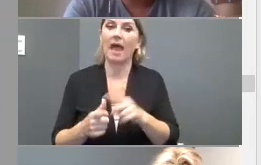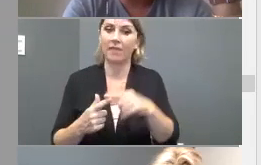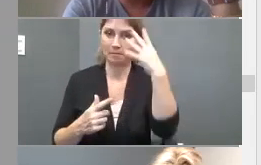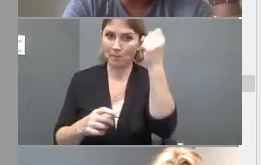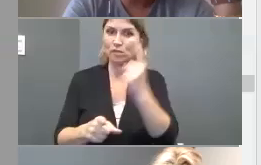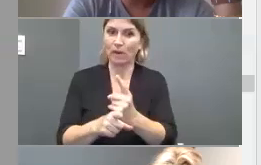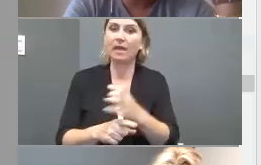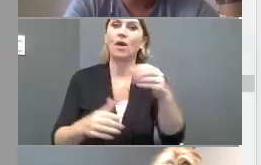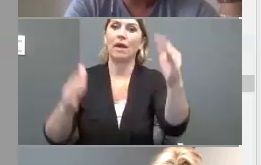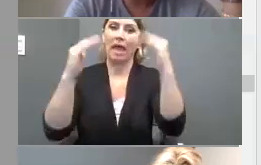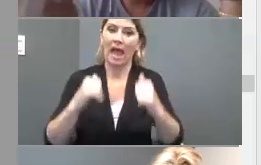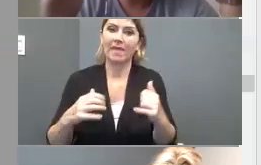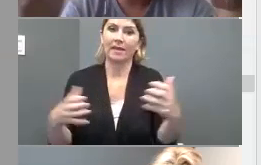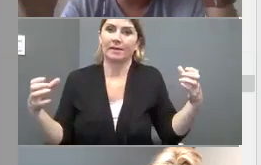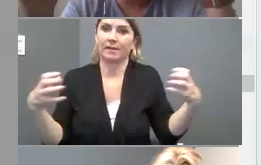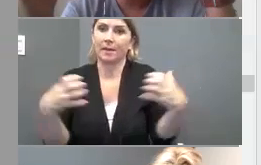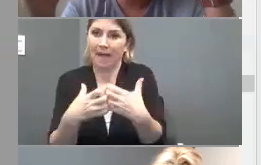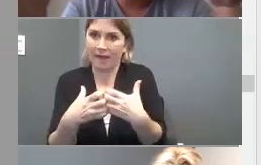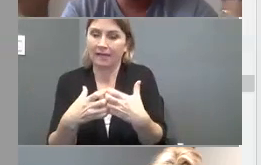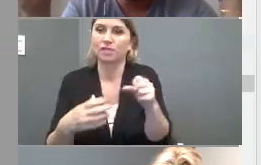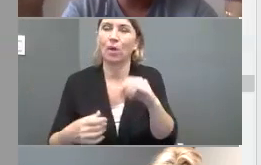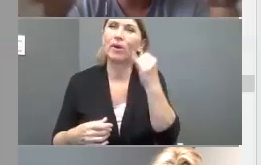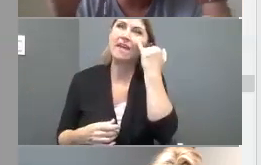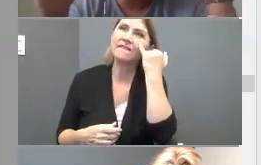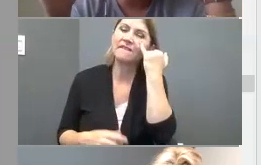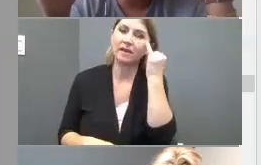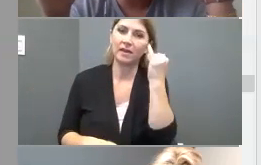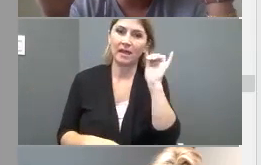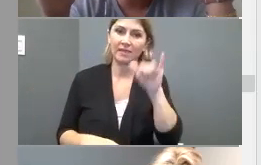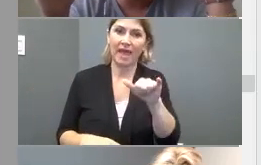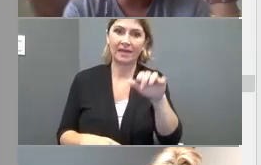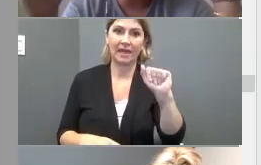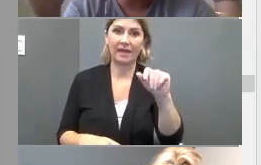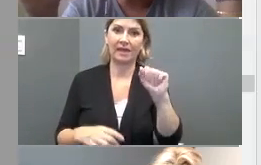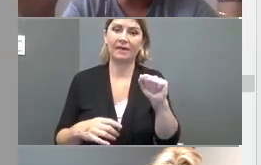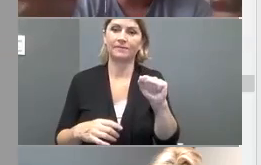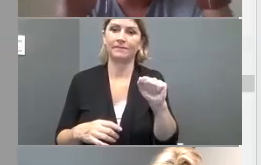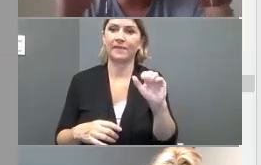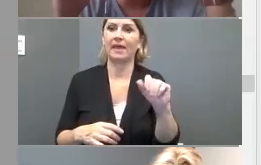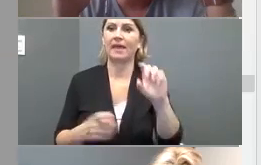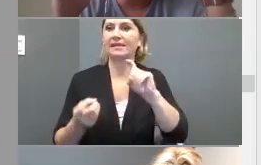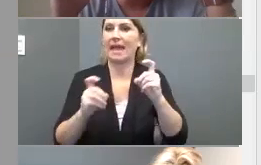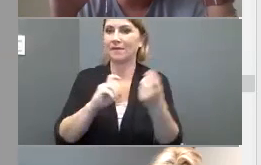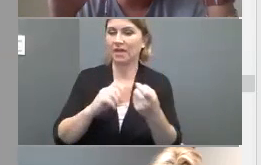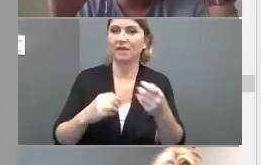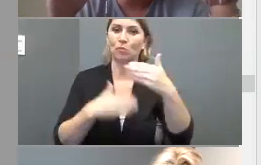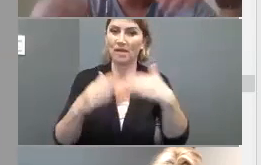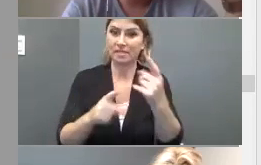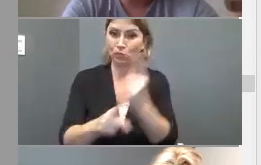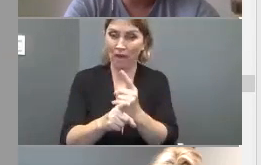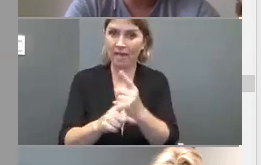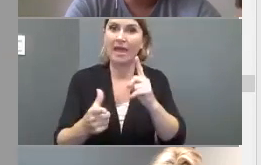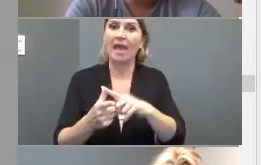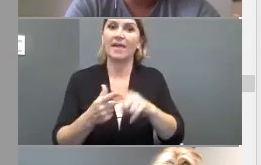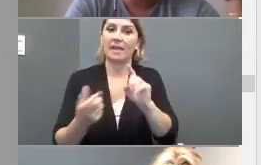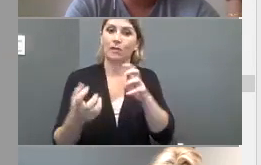the combining process would be, if the inductive process is correct, then once I combine the entire thing,